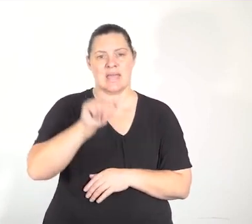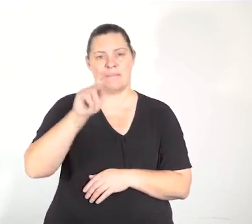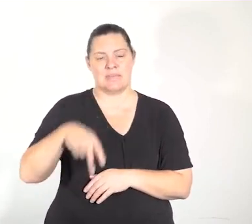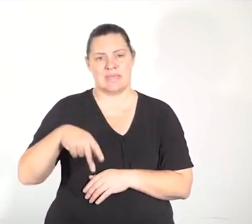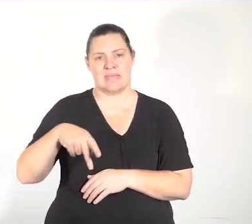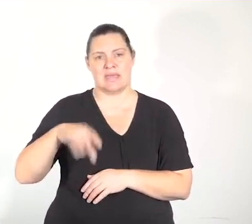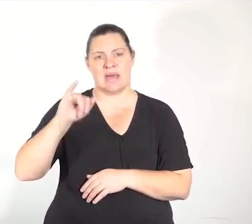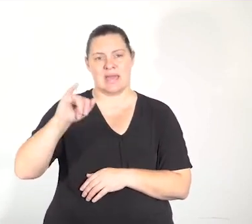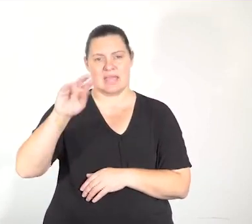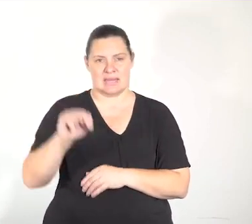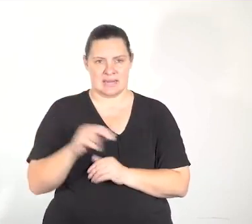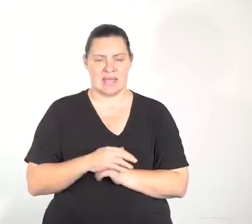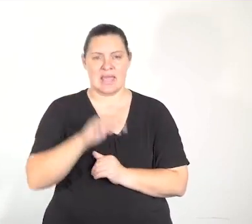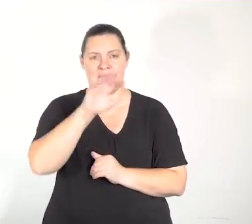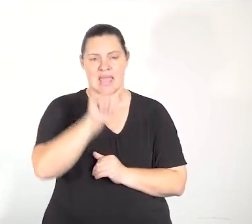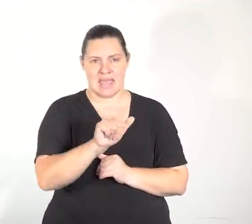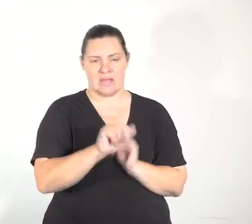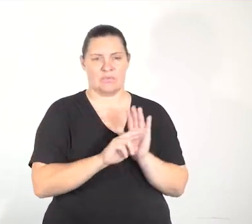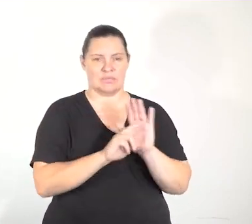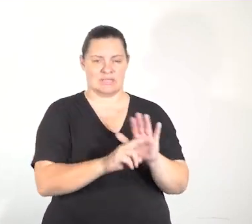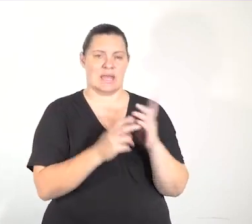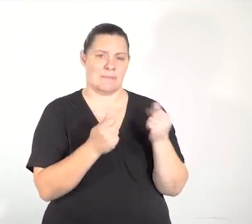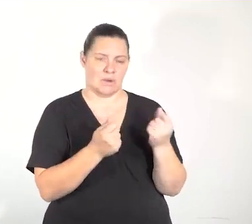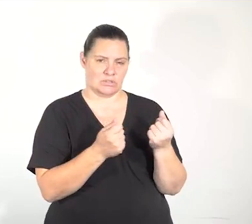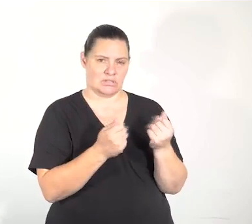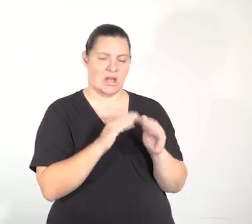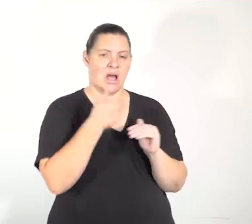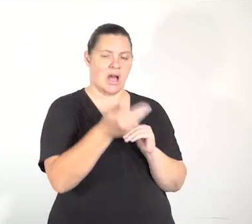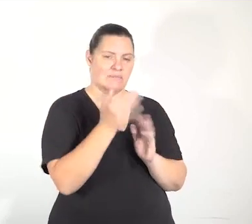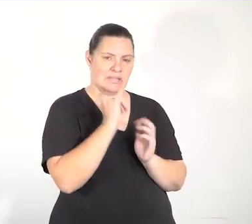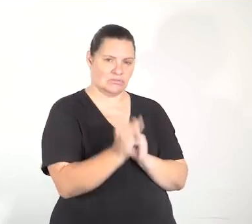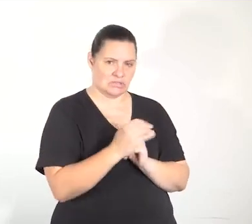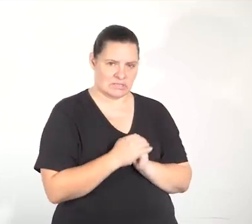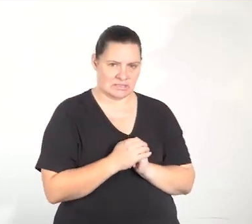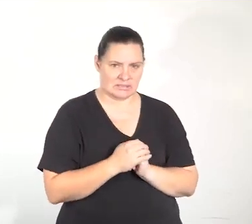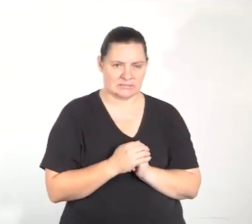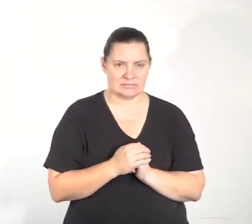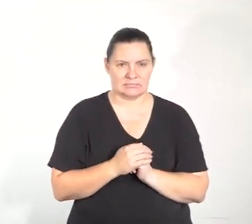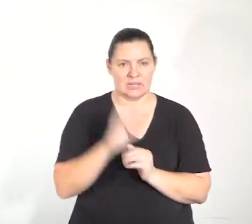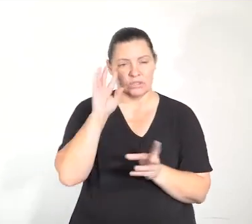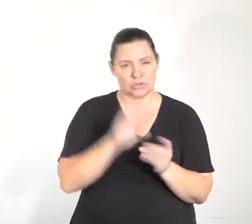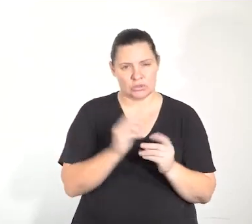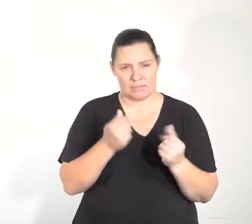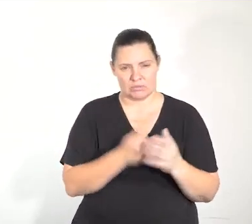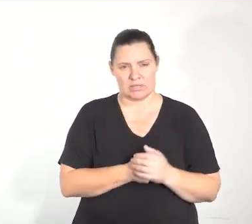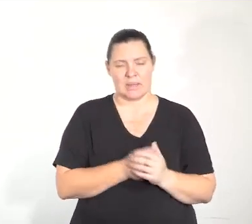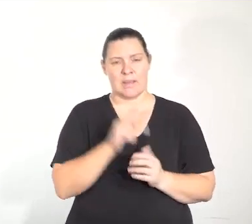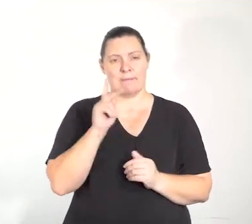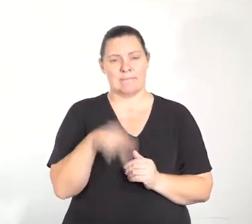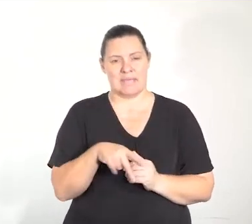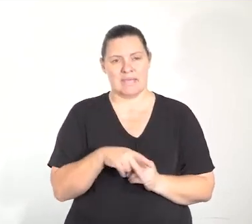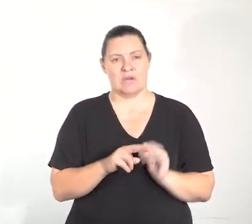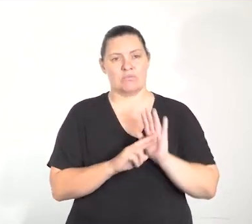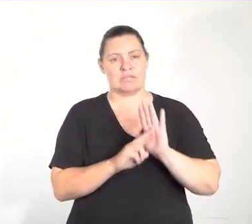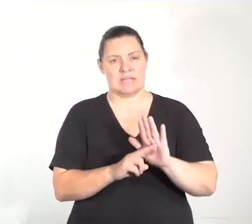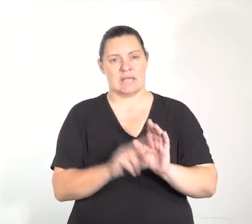A, P, I, and N. So A represents the amount after the interest is earned. So this is our total amount. The P